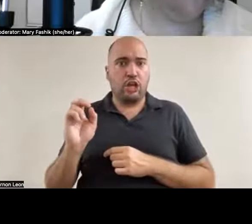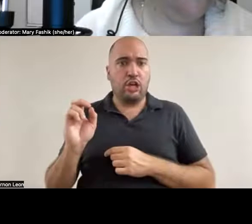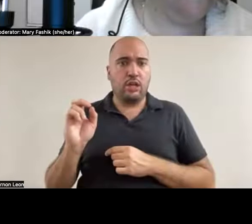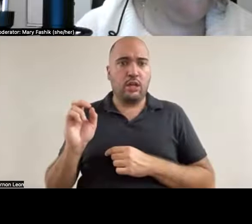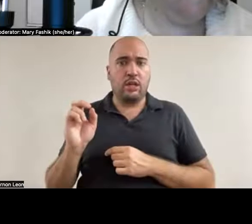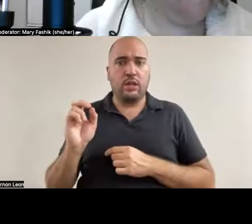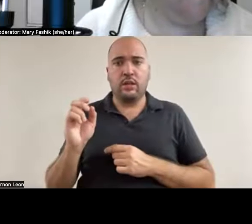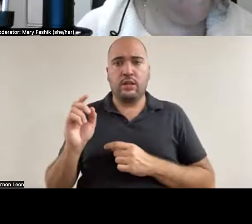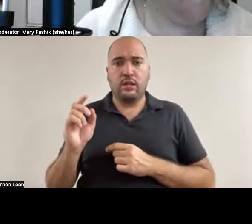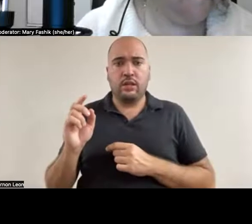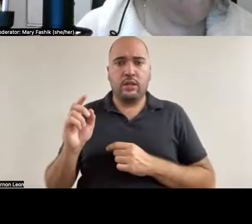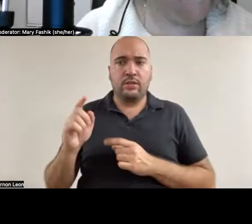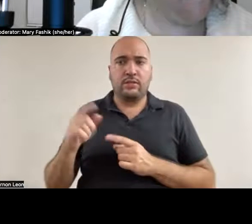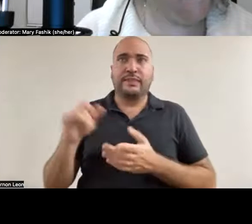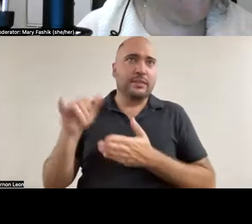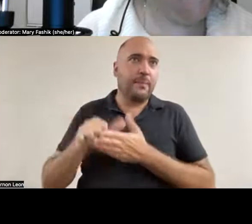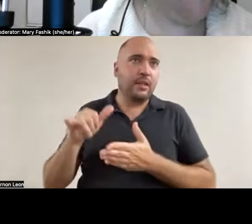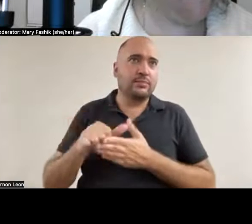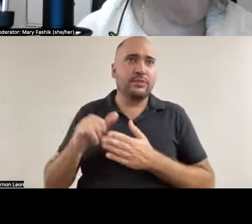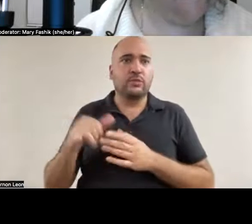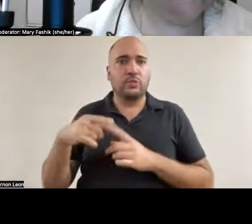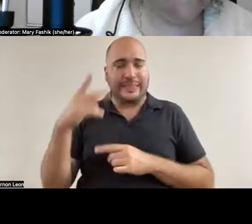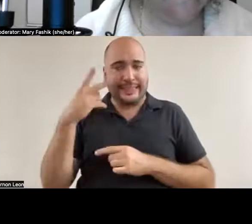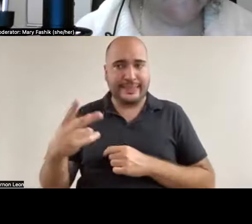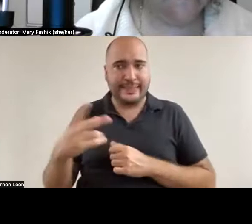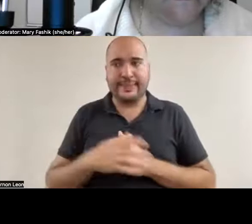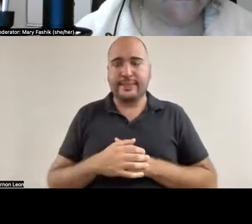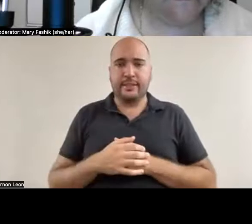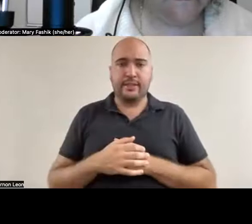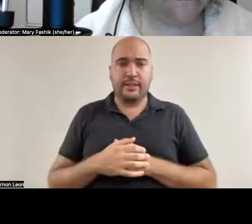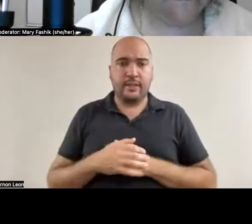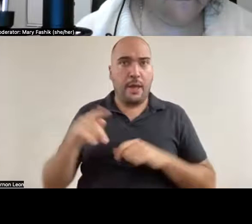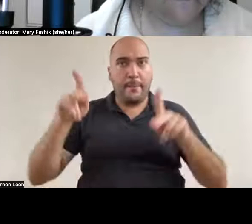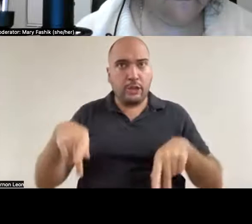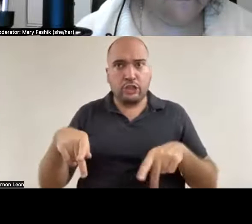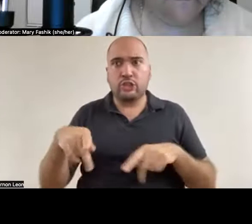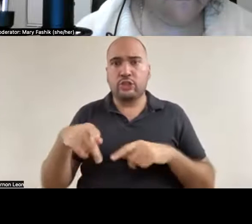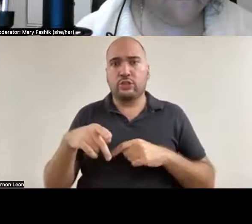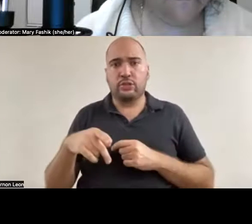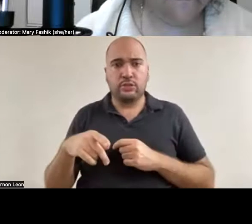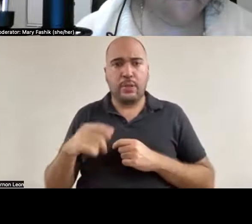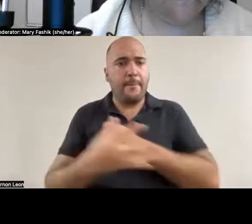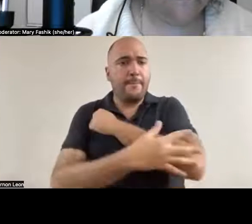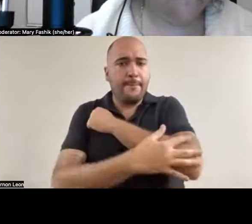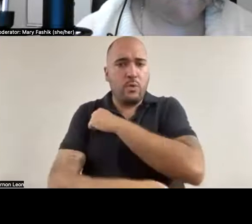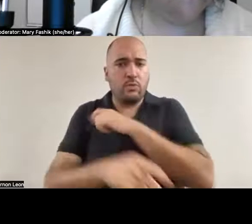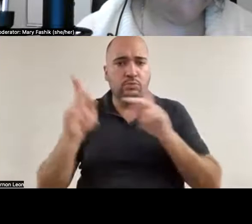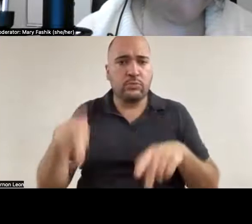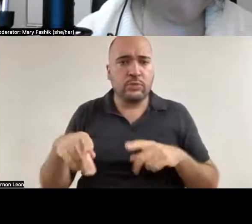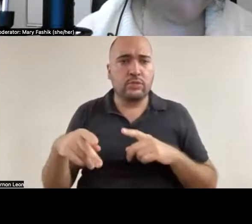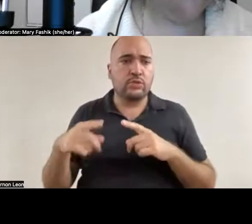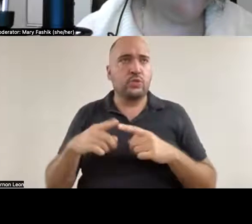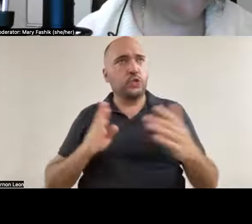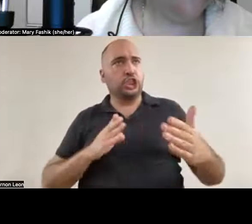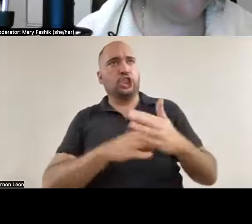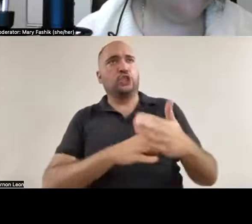let's say it is impossible to see a person, a poor person, to sue a